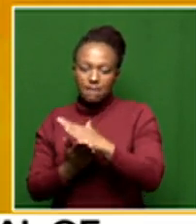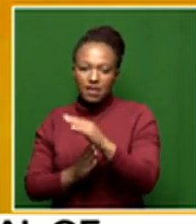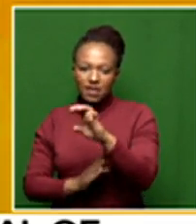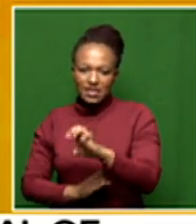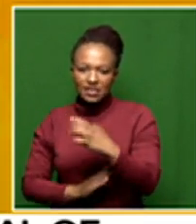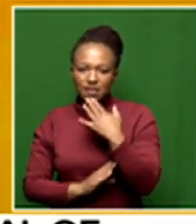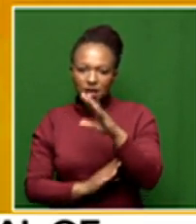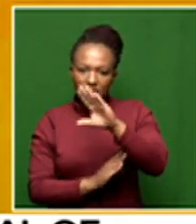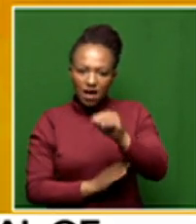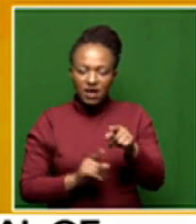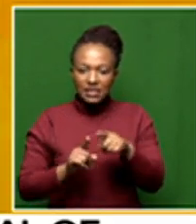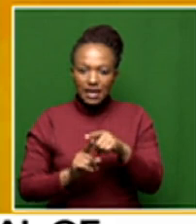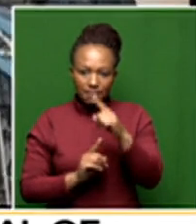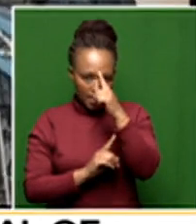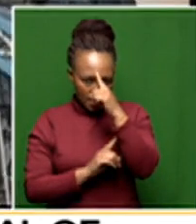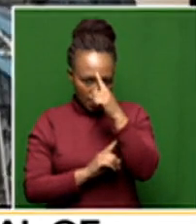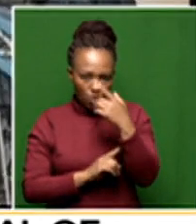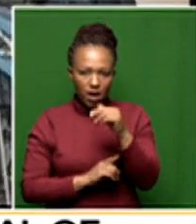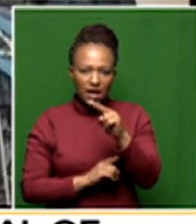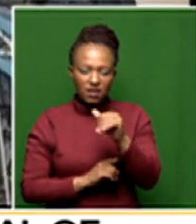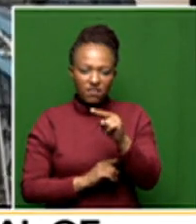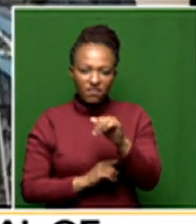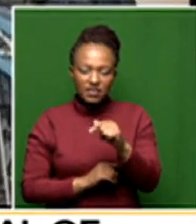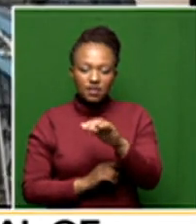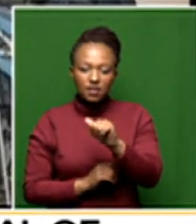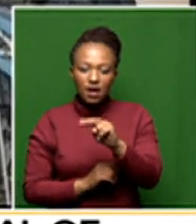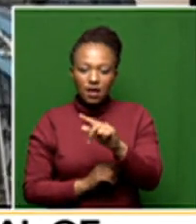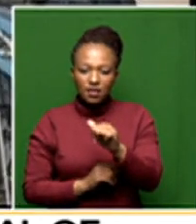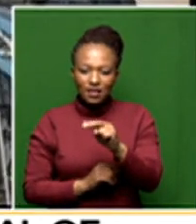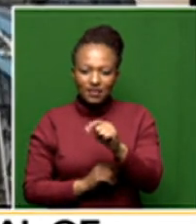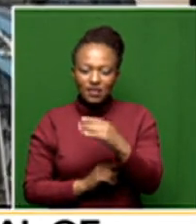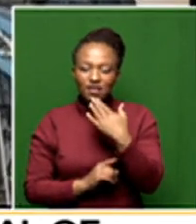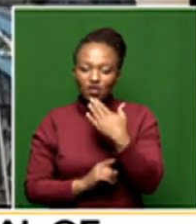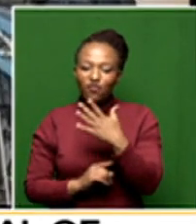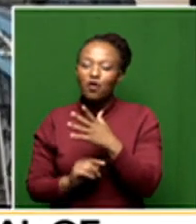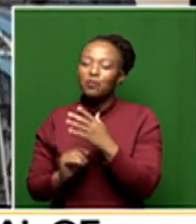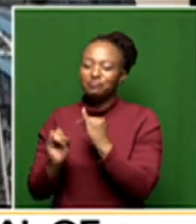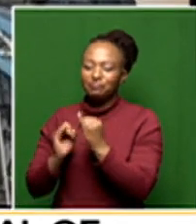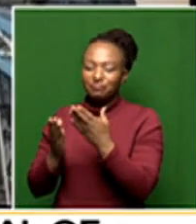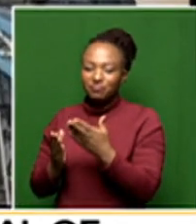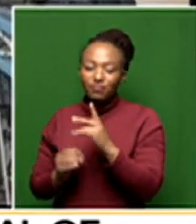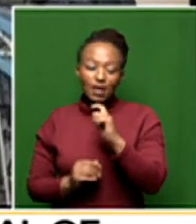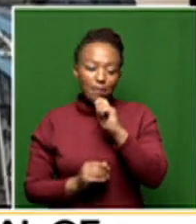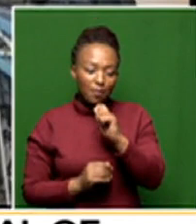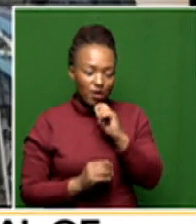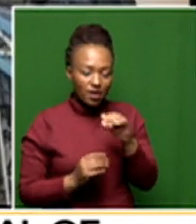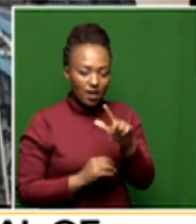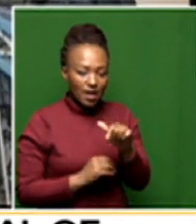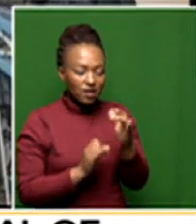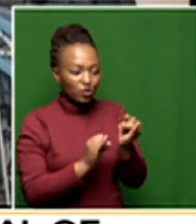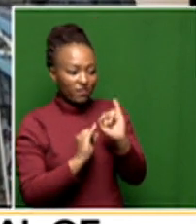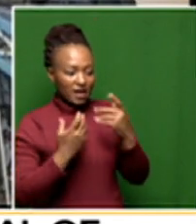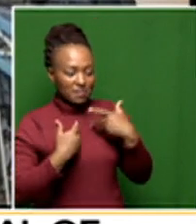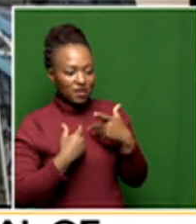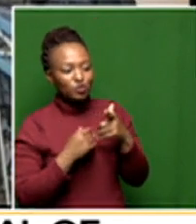at Virgin Atlantic. Good to have you, Liezl. Thanks so much for talking to us. Good morning, Leanne. Thank you for inviting me to